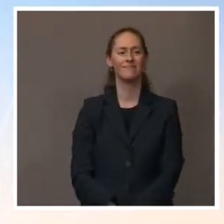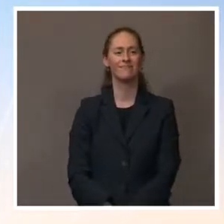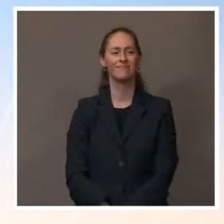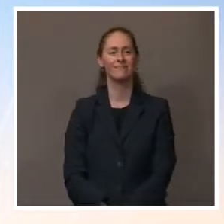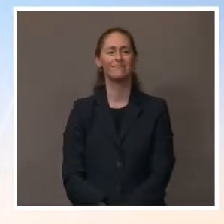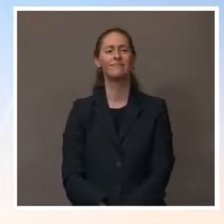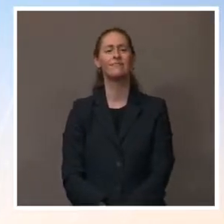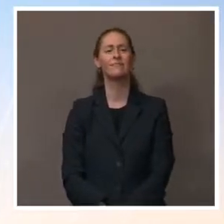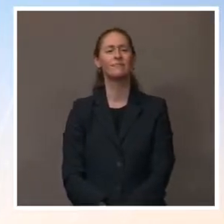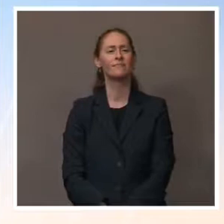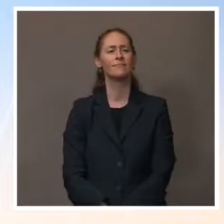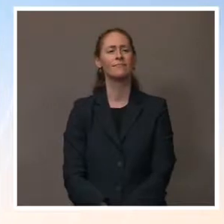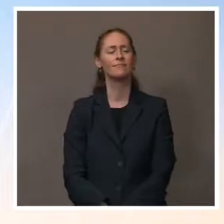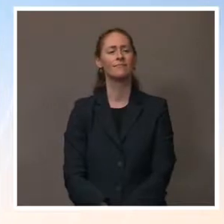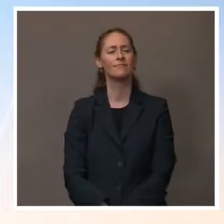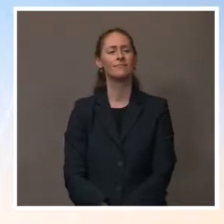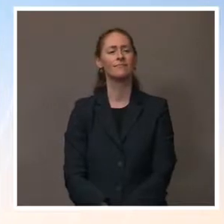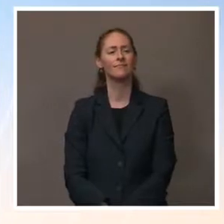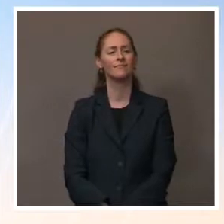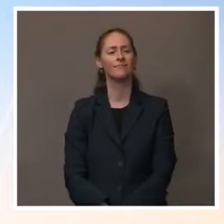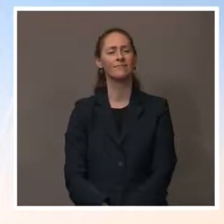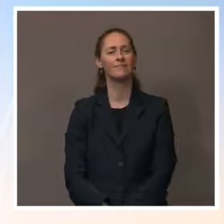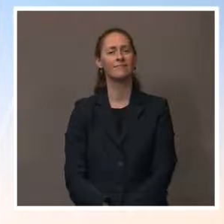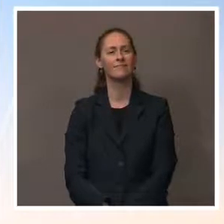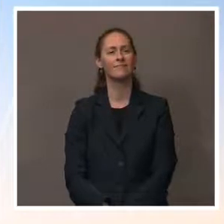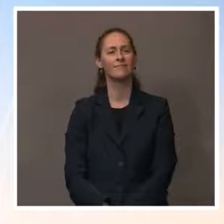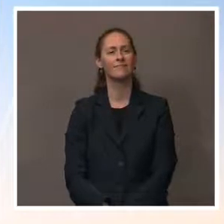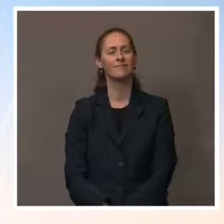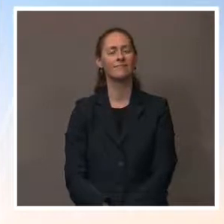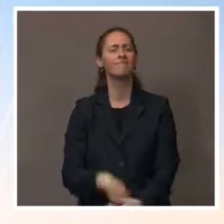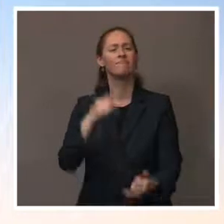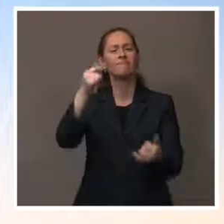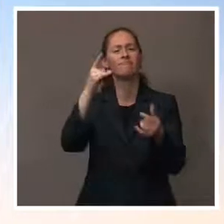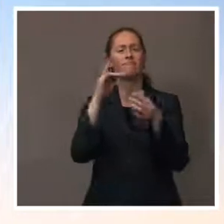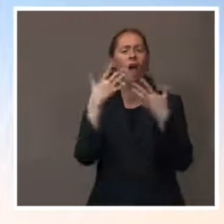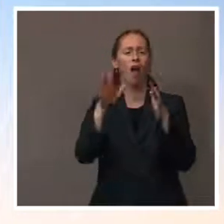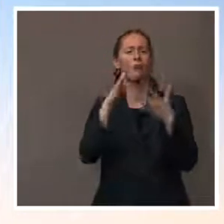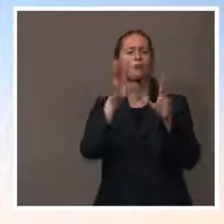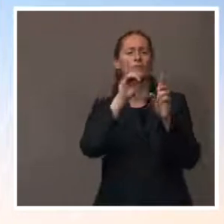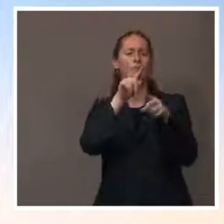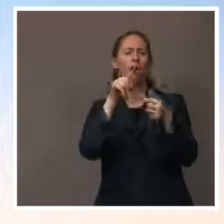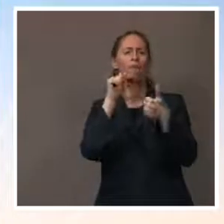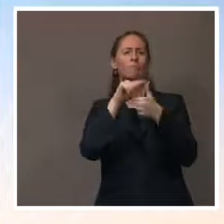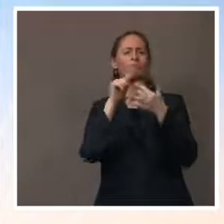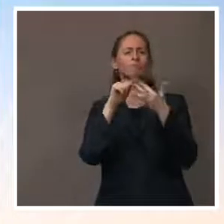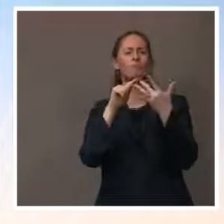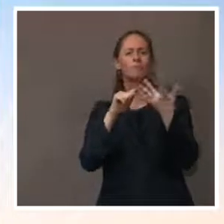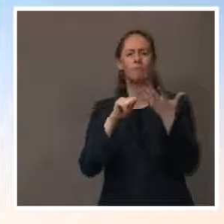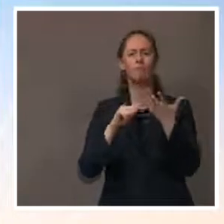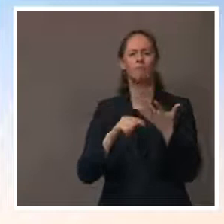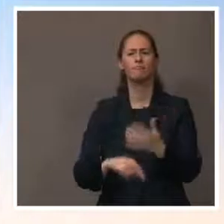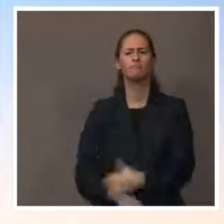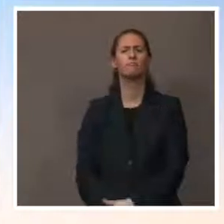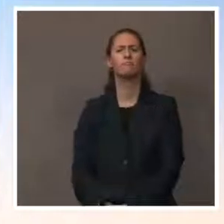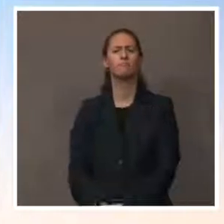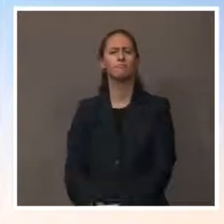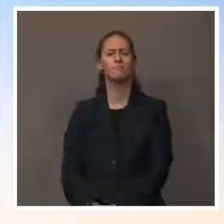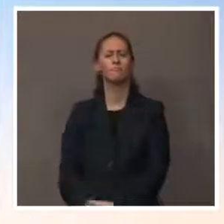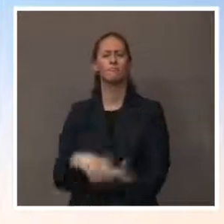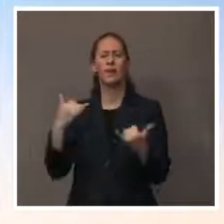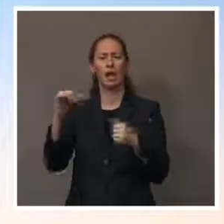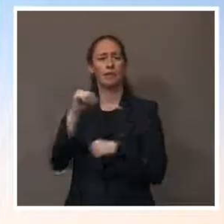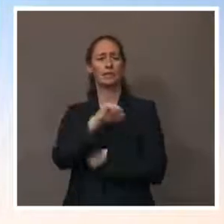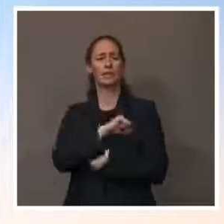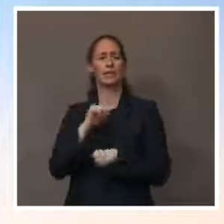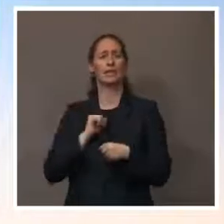you respond to at least a couple Republican senators, and one today said that, and ones who have talked about signing on to